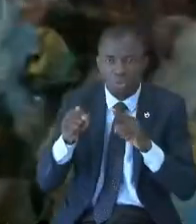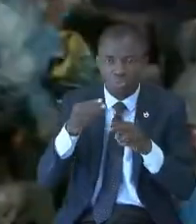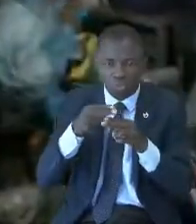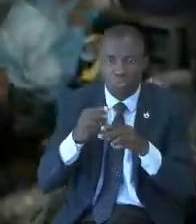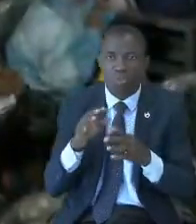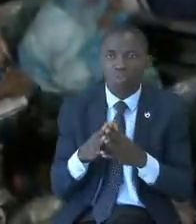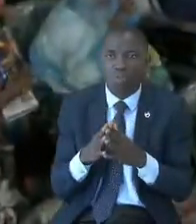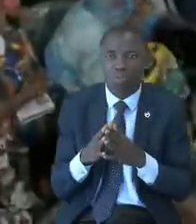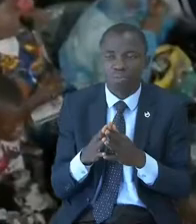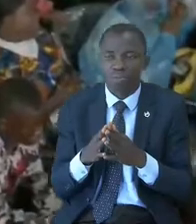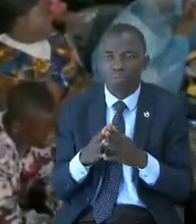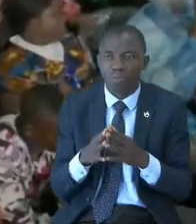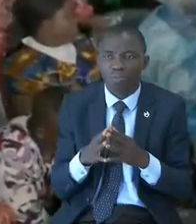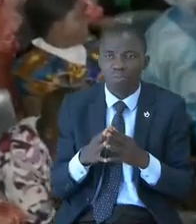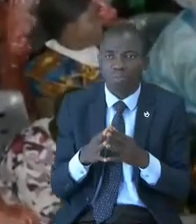God bless you.